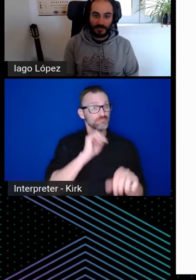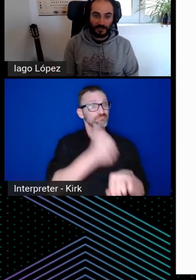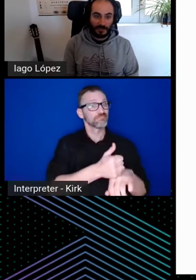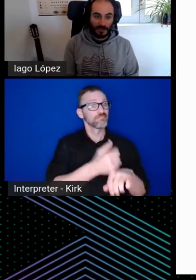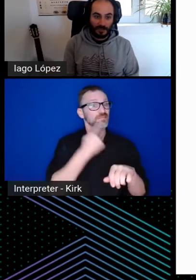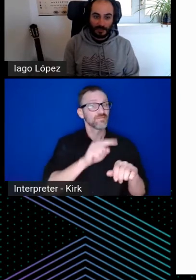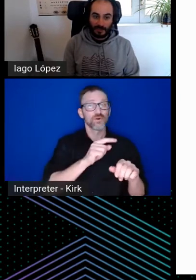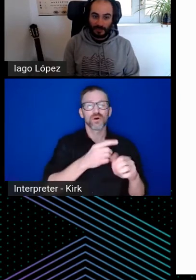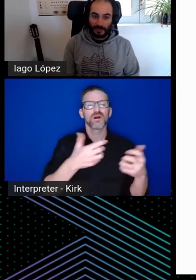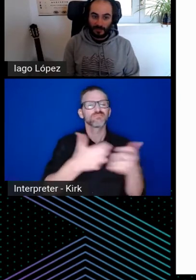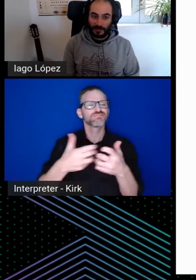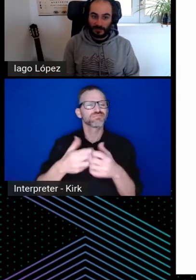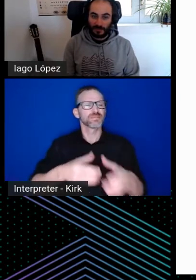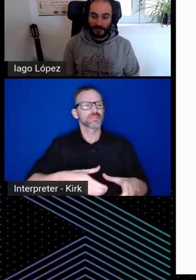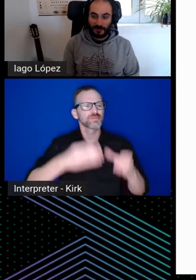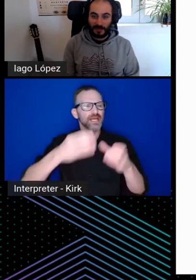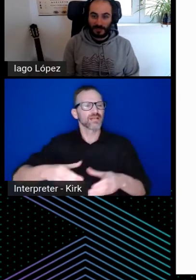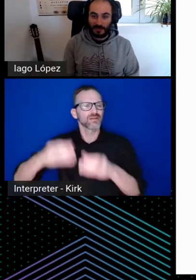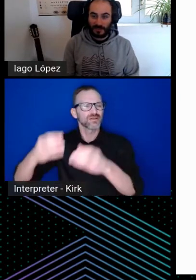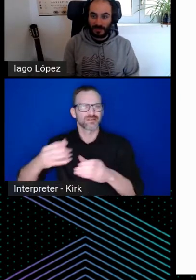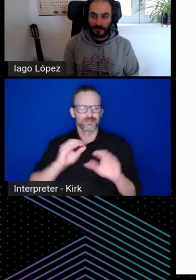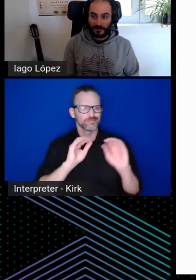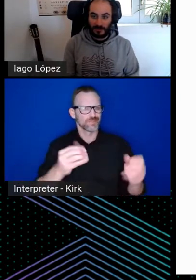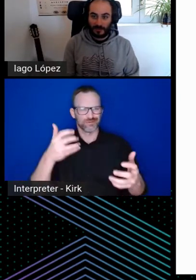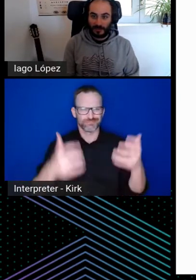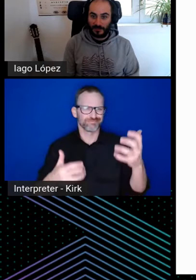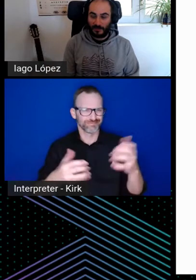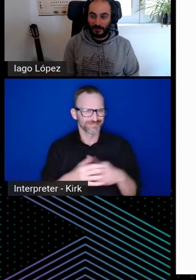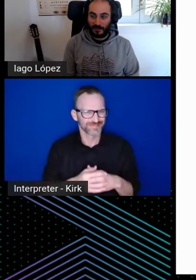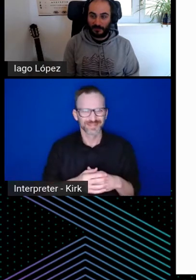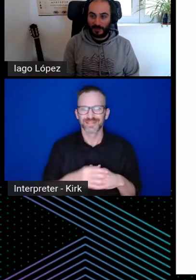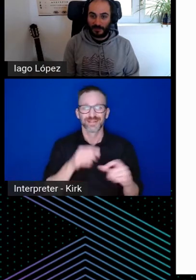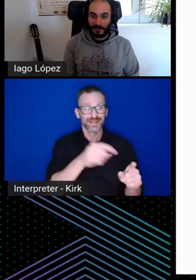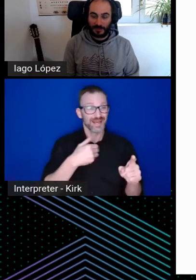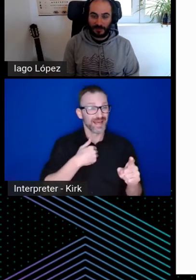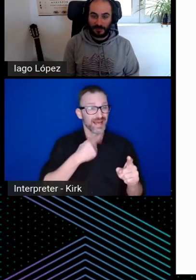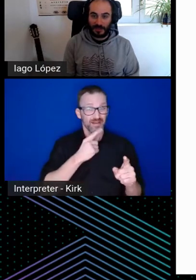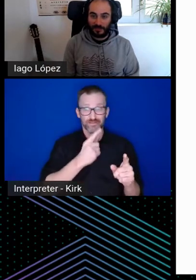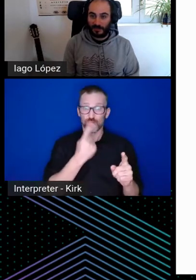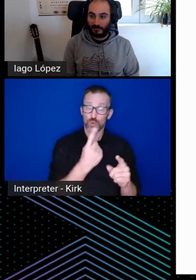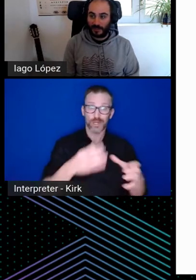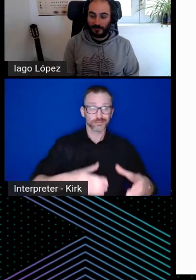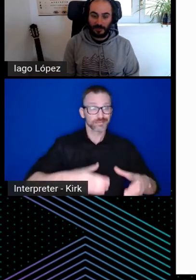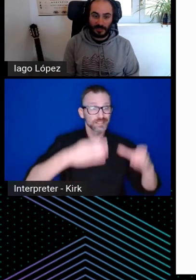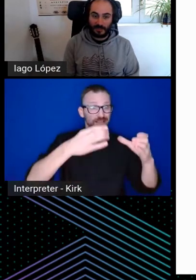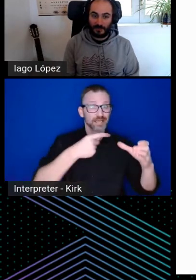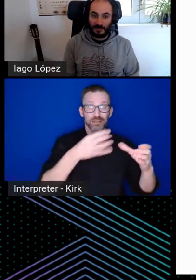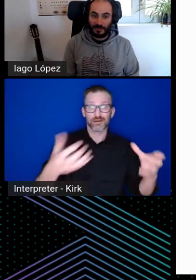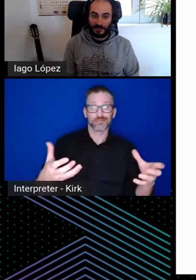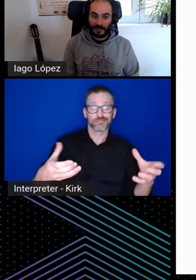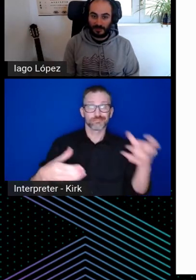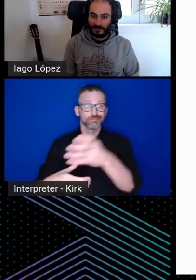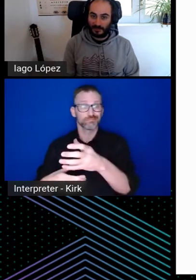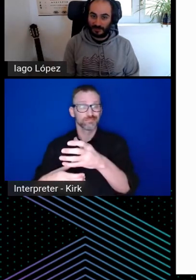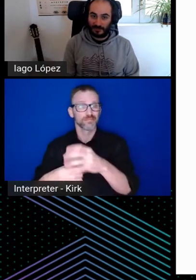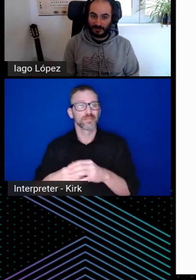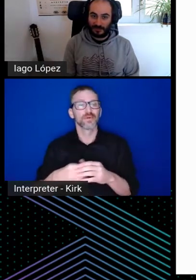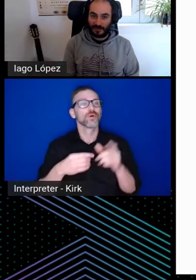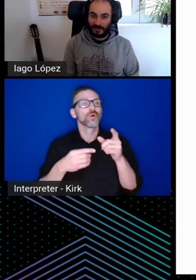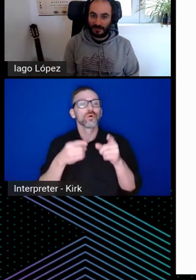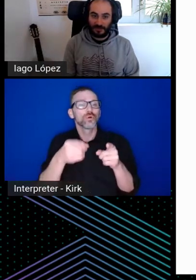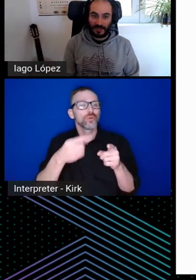on Flatcar. So there's no official container, and you probably don't want to just get a random container from the internet